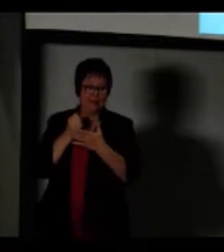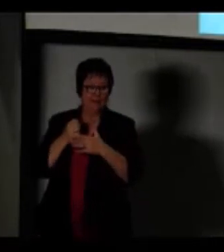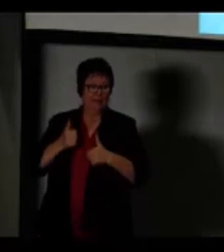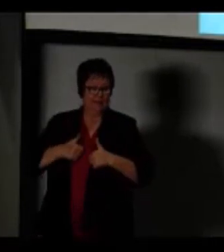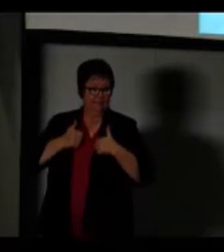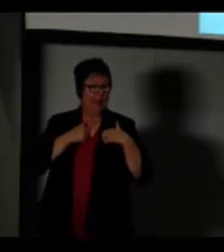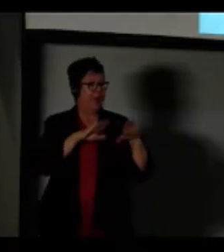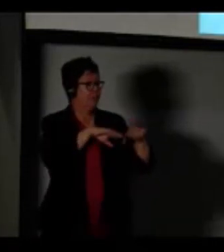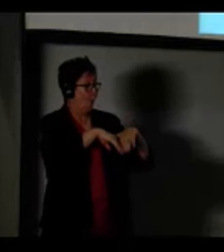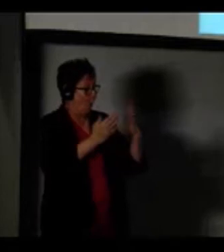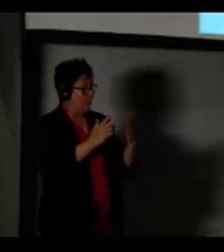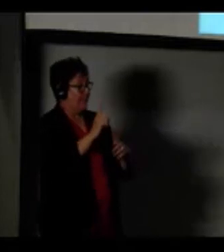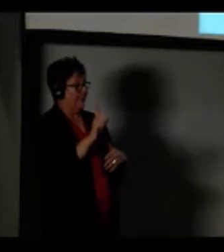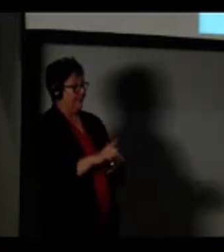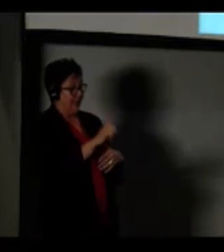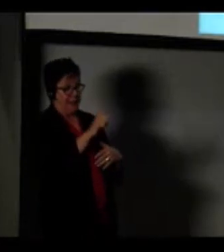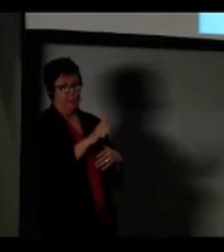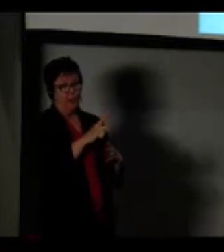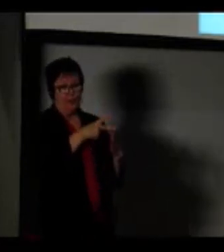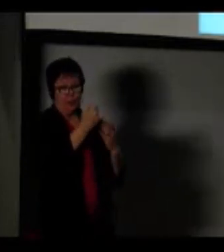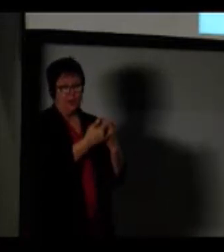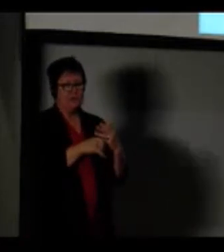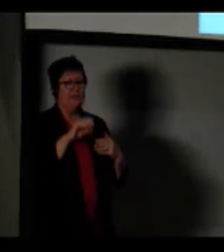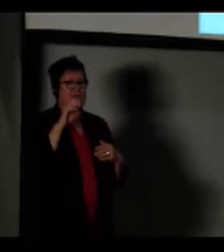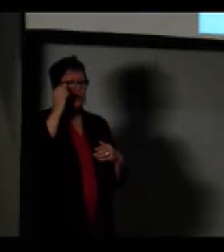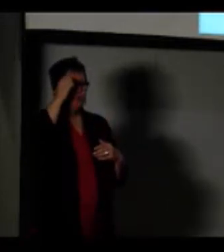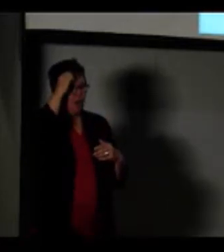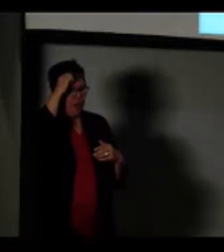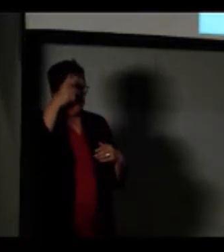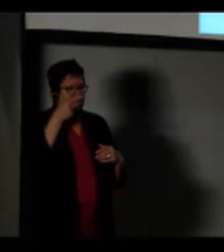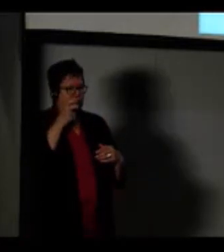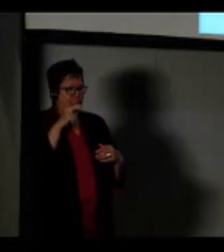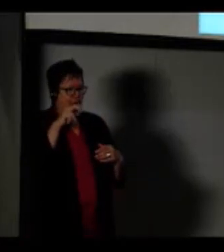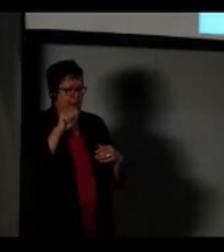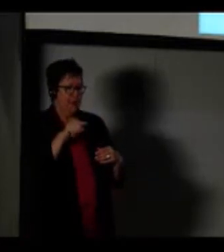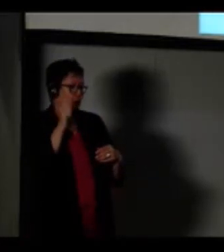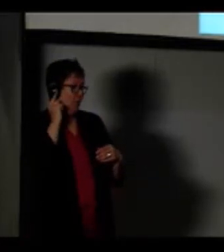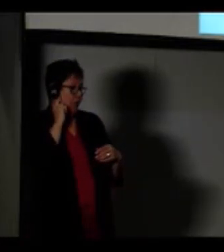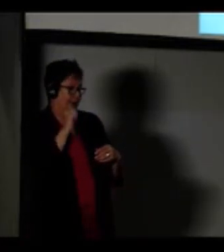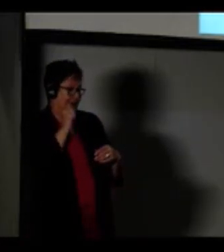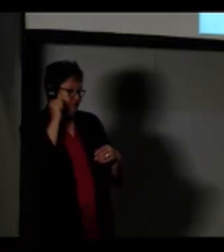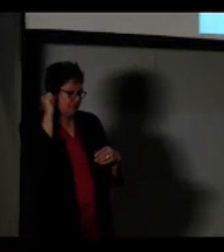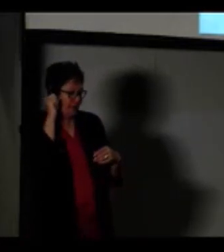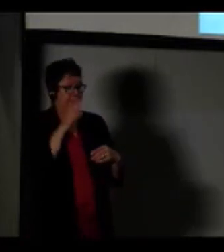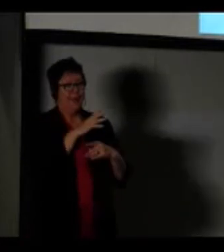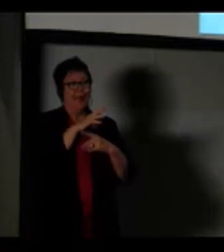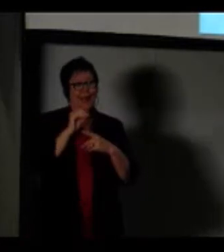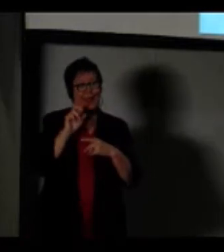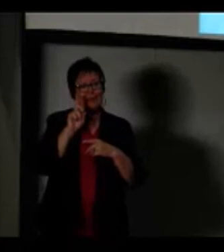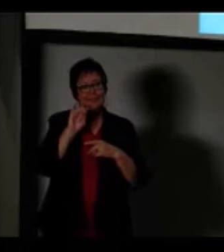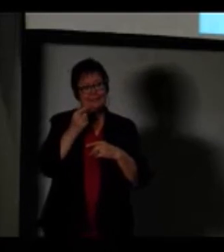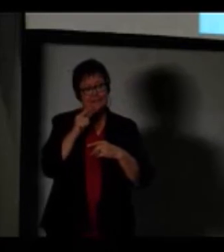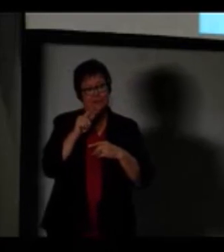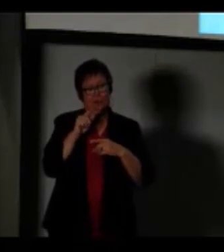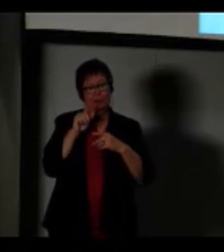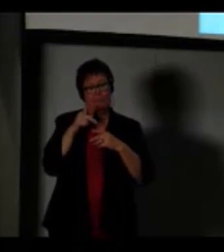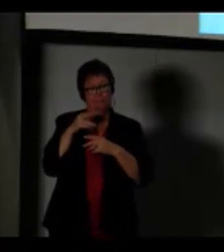library projects around the world, Europeana, which you heard from yesterday, and the Digital Public Library of America here in the United